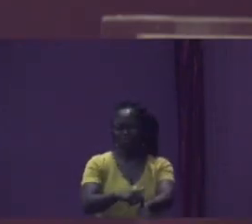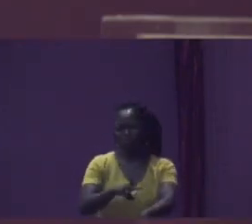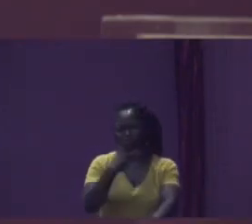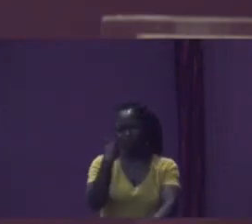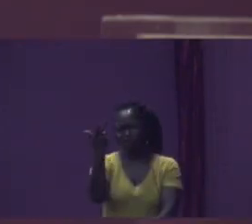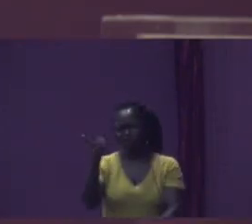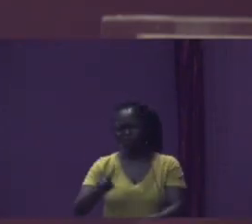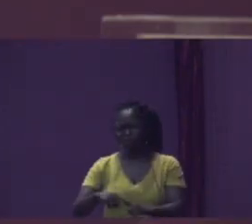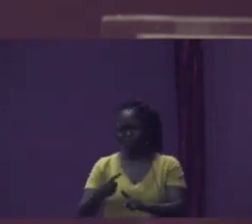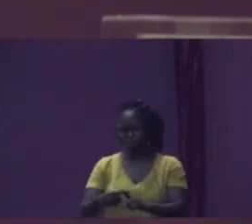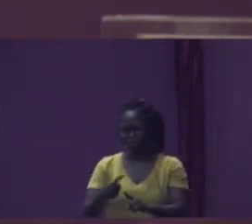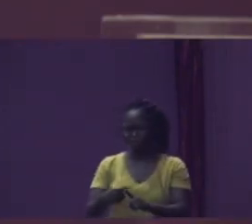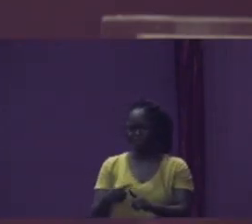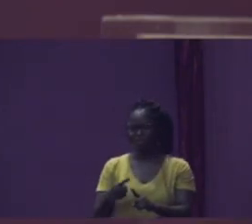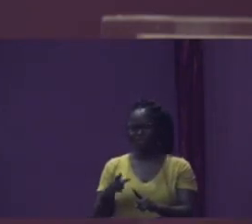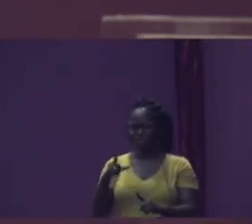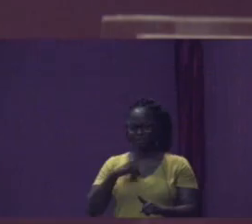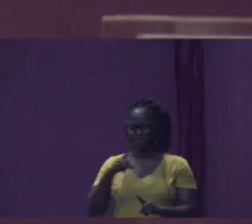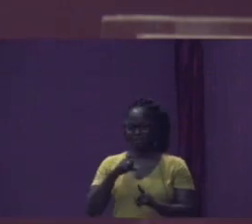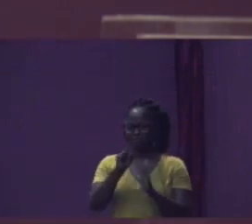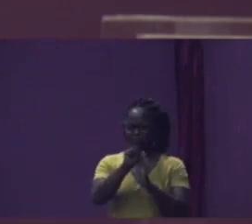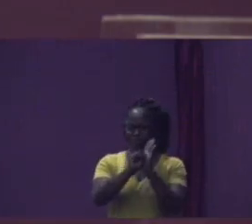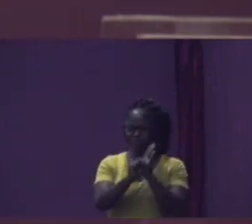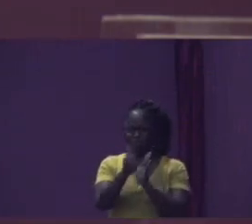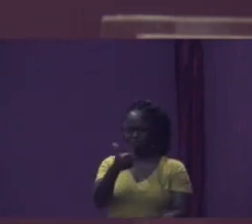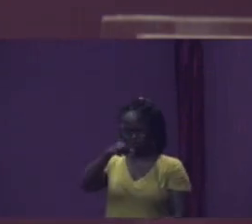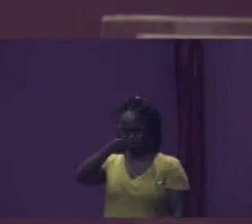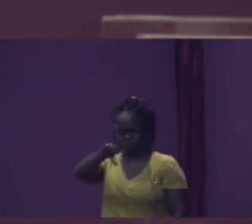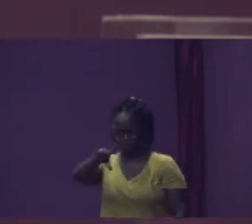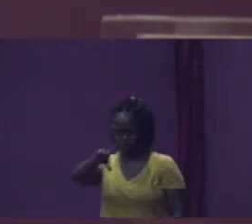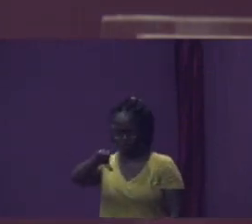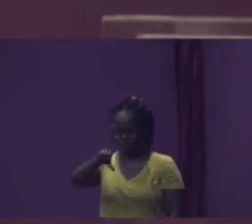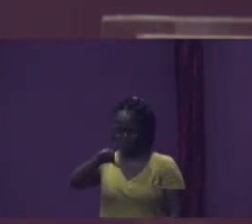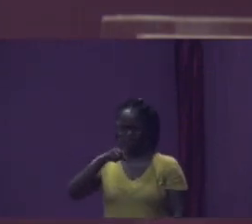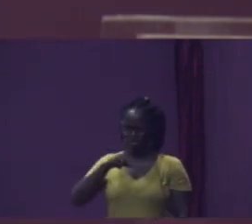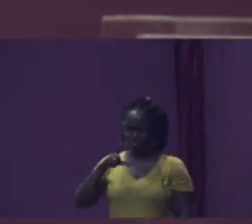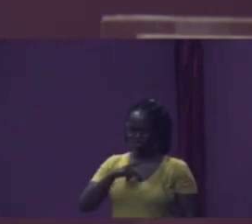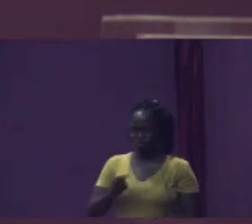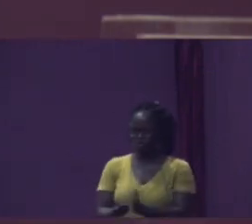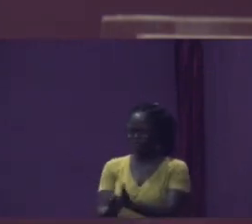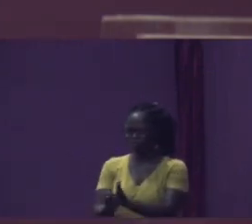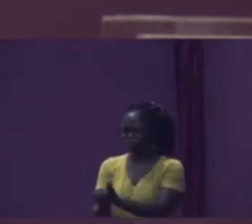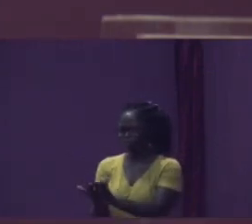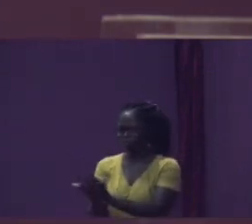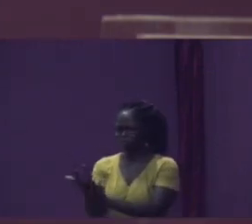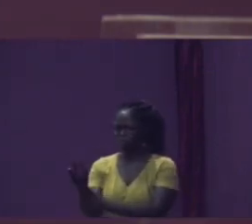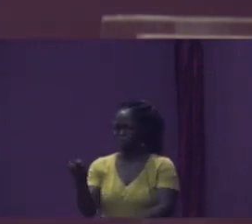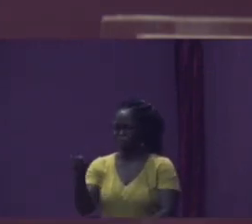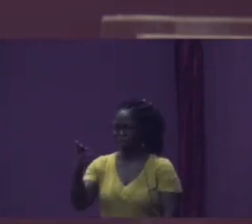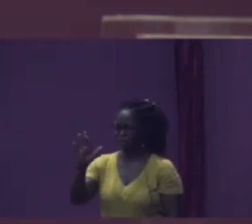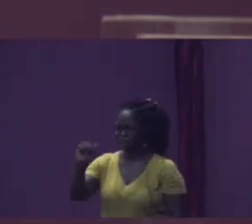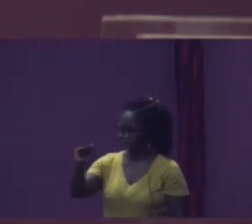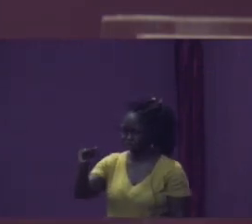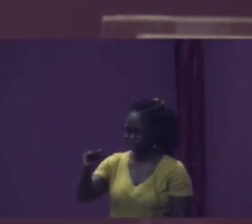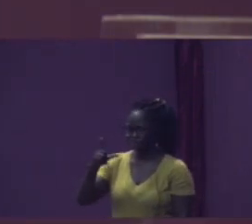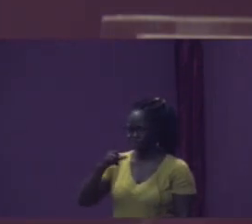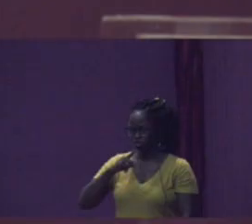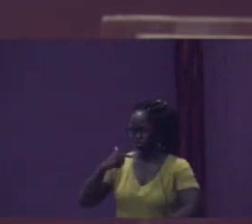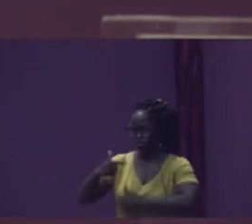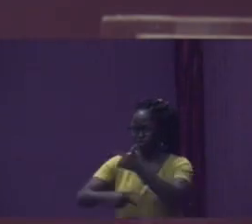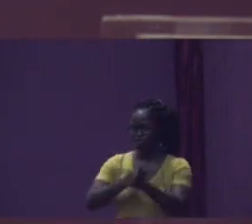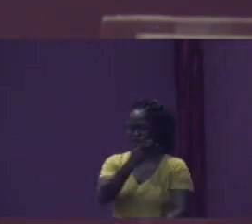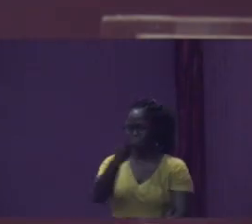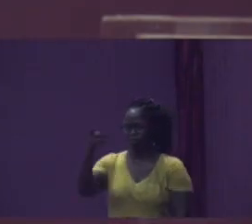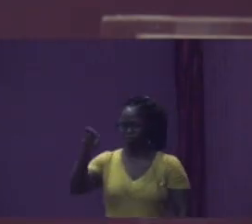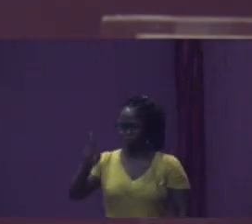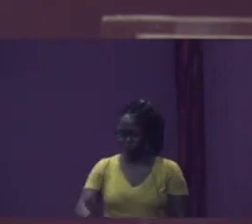about a handful of midwives working in Puerto Rico that became sort of certified midwives, and midwives were